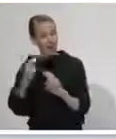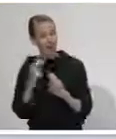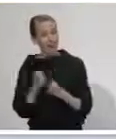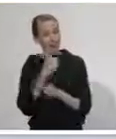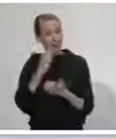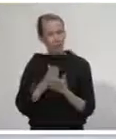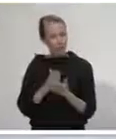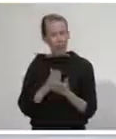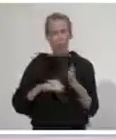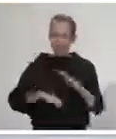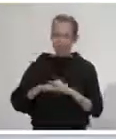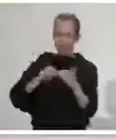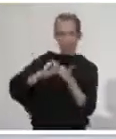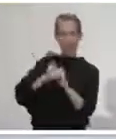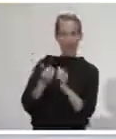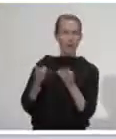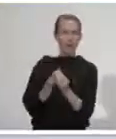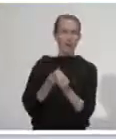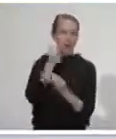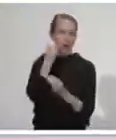best of our ability. Prime